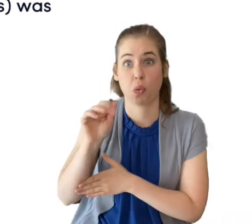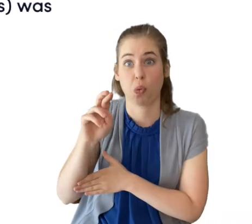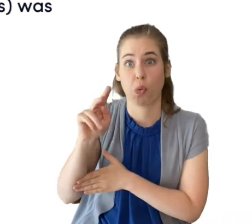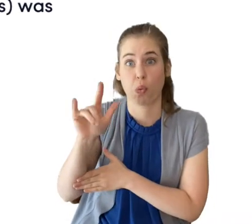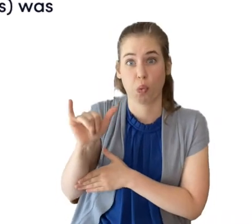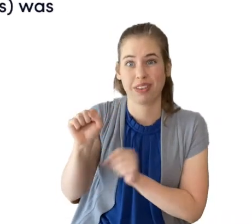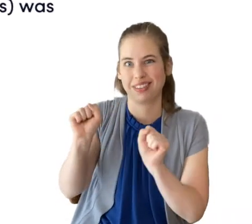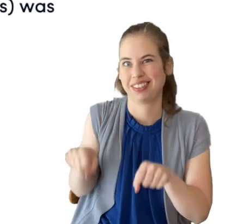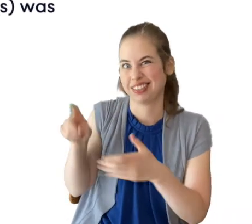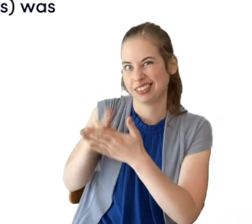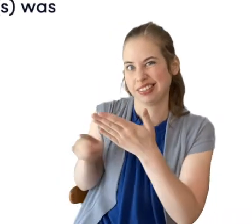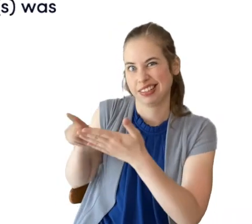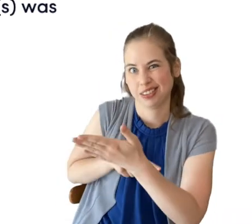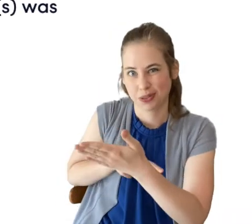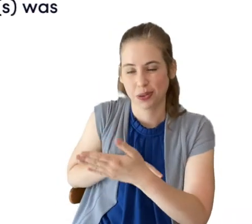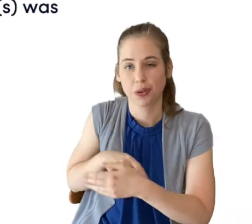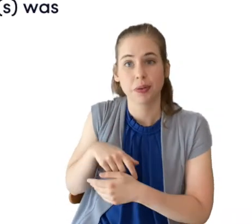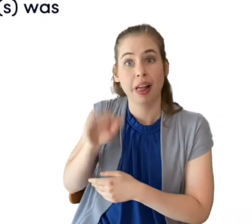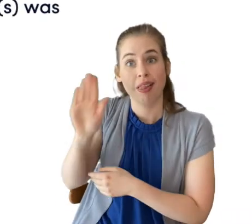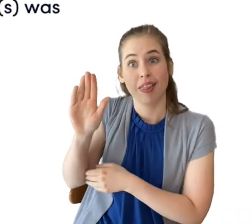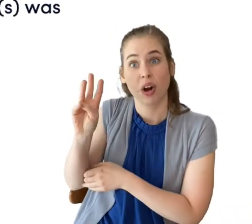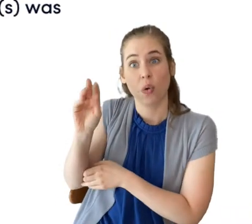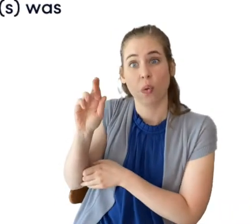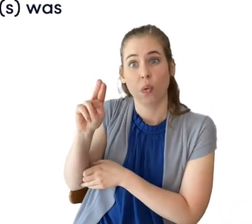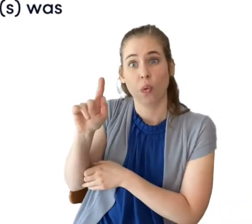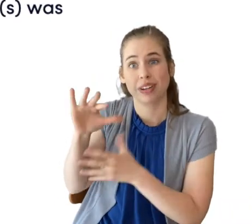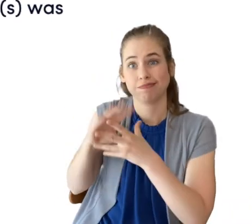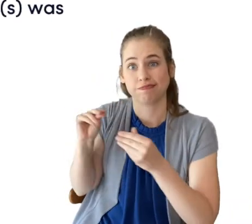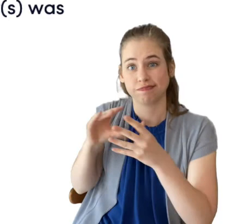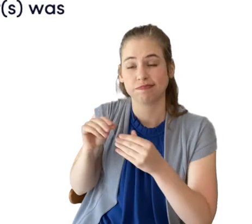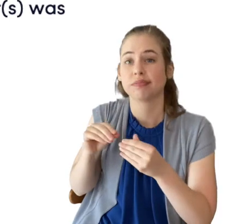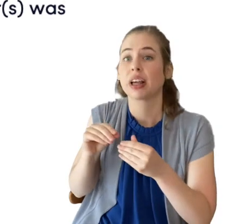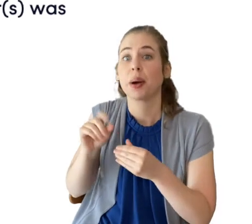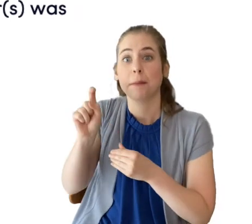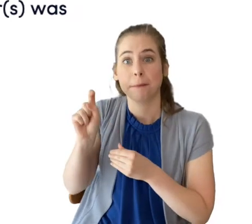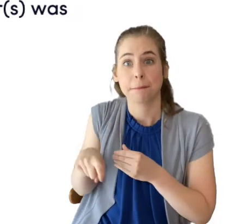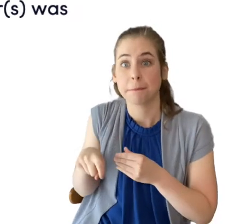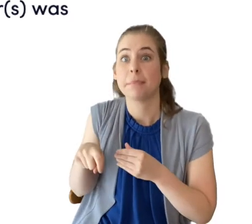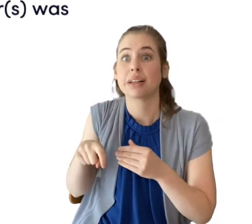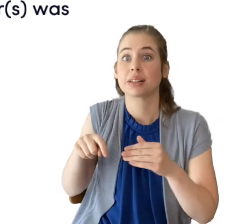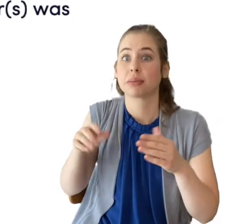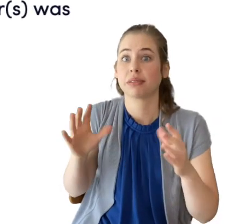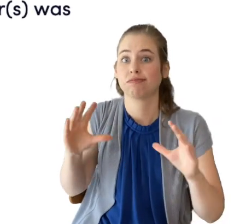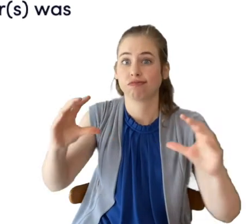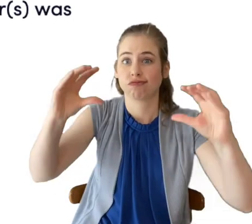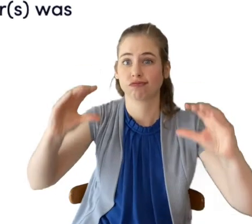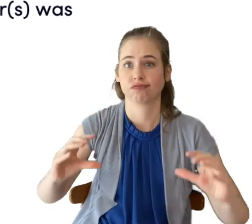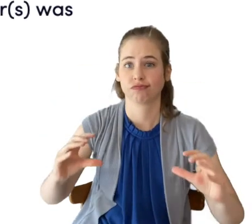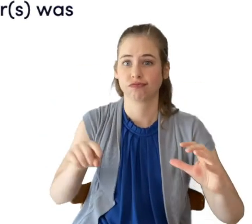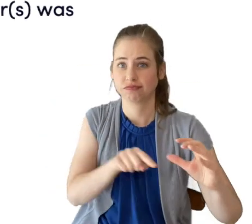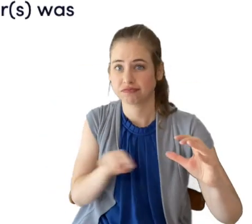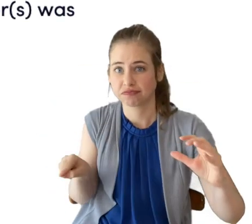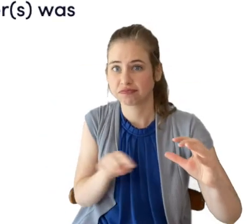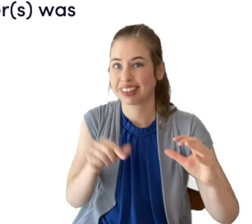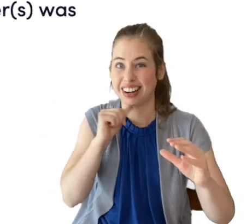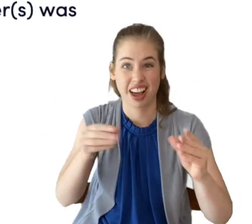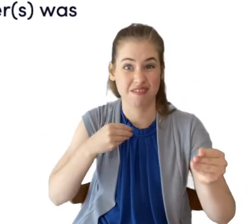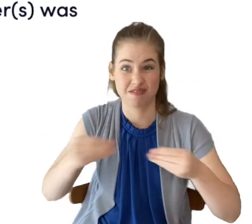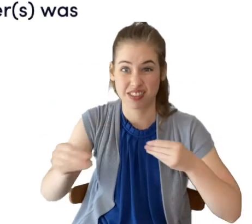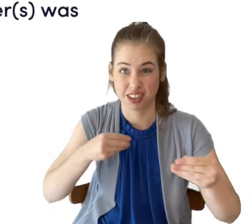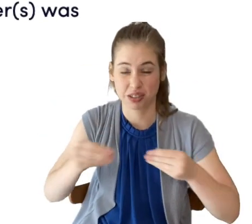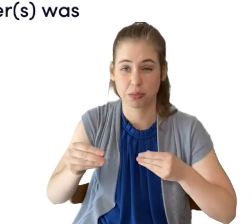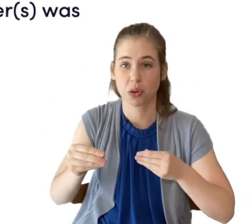warranty states, the bed must be placed on a solid, non-flexible surface. The center support must be capable